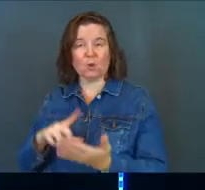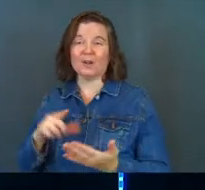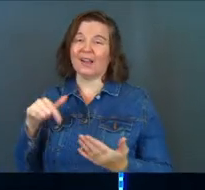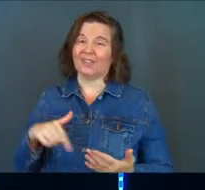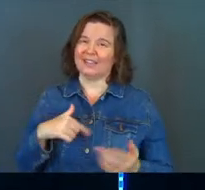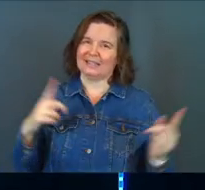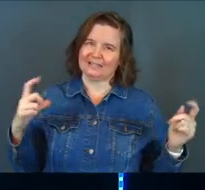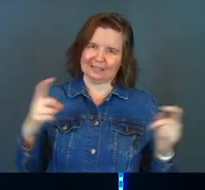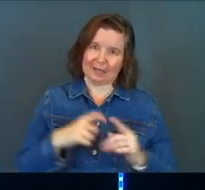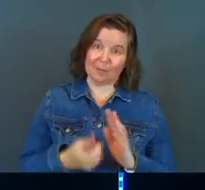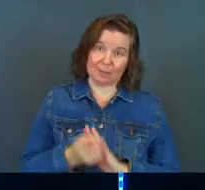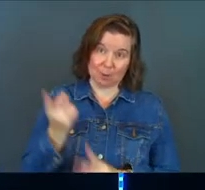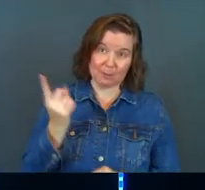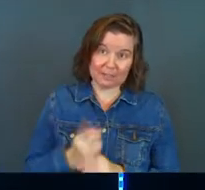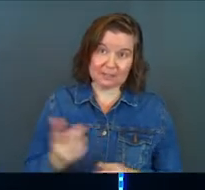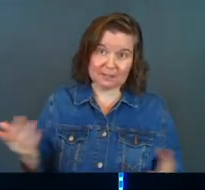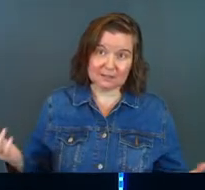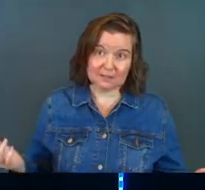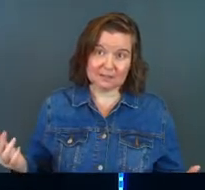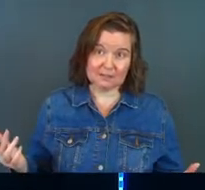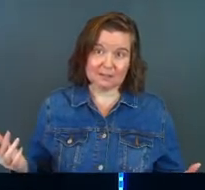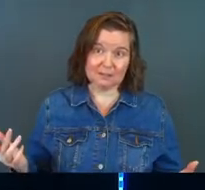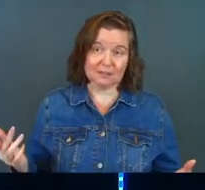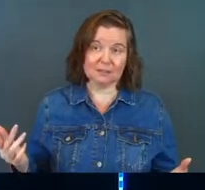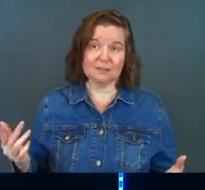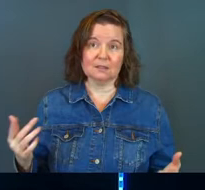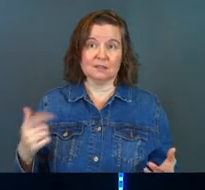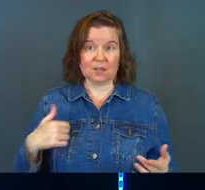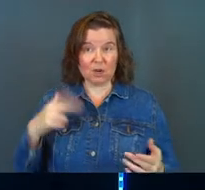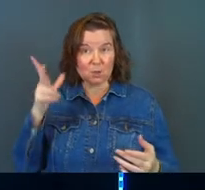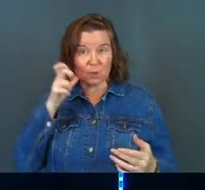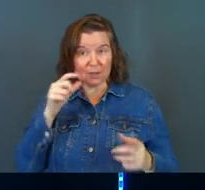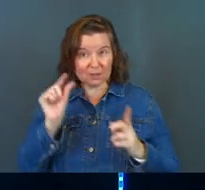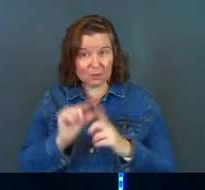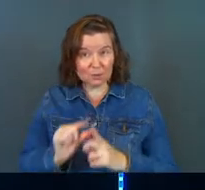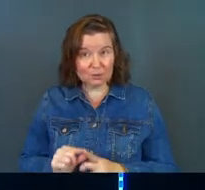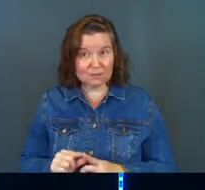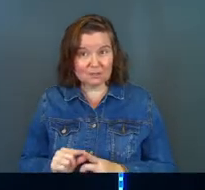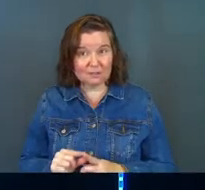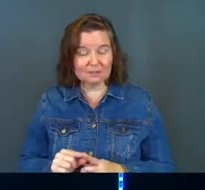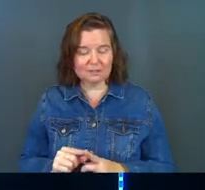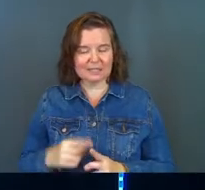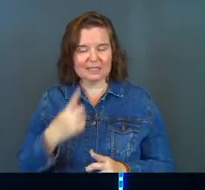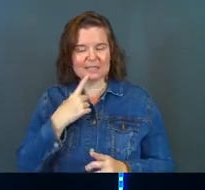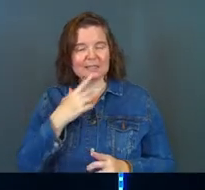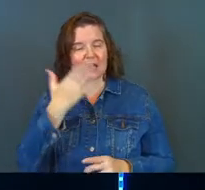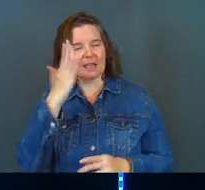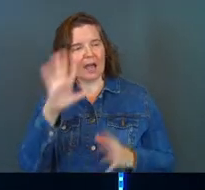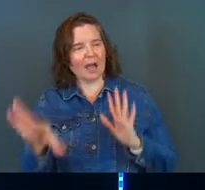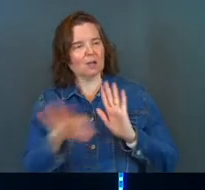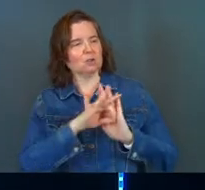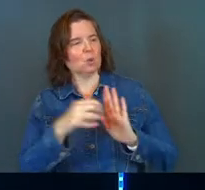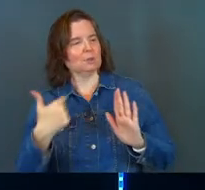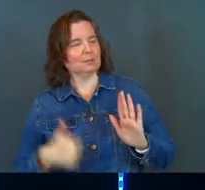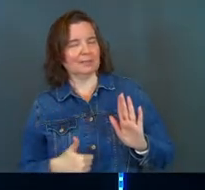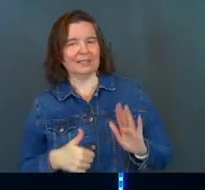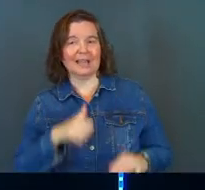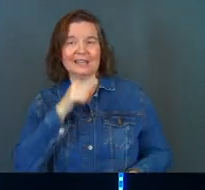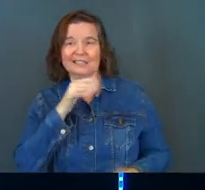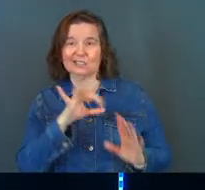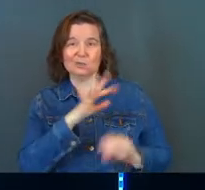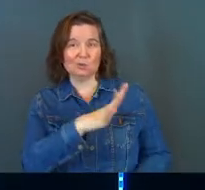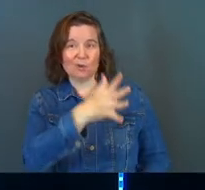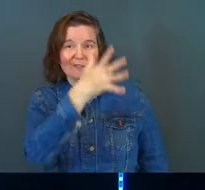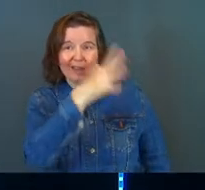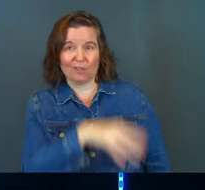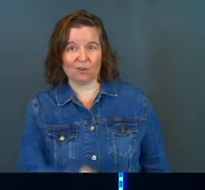Now, this is a complex moment, isn't it? Are you reading these words? He says, God chose me, and he didn't choose